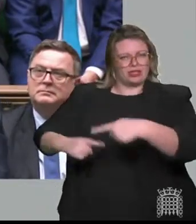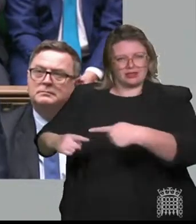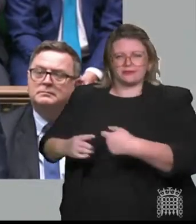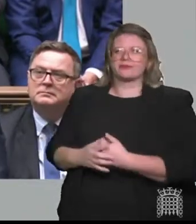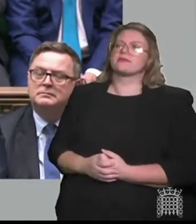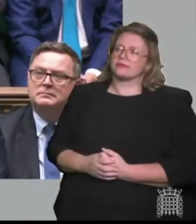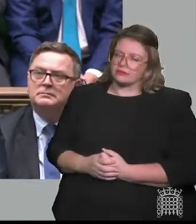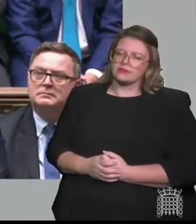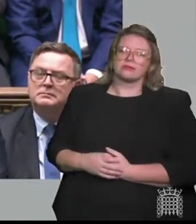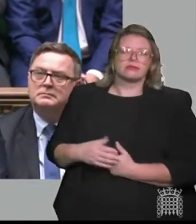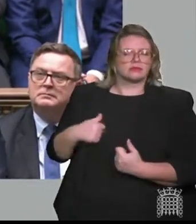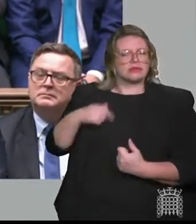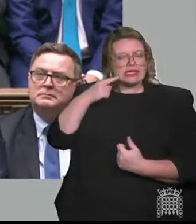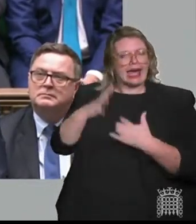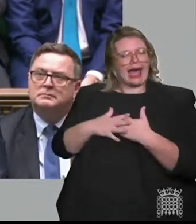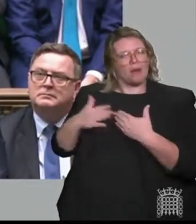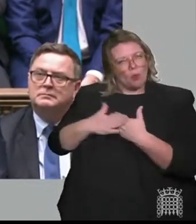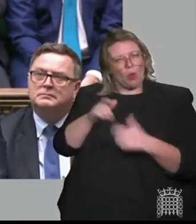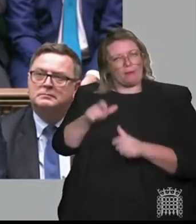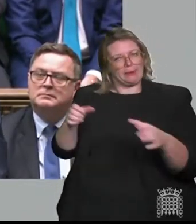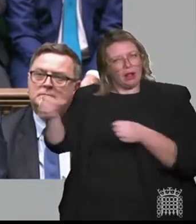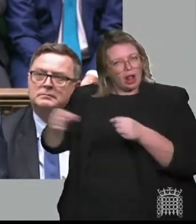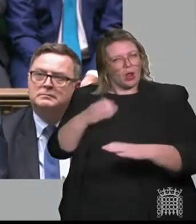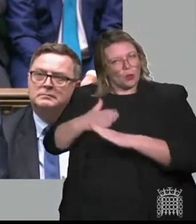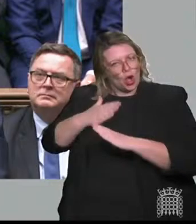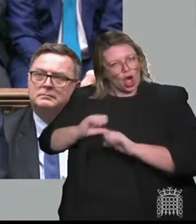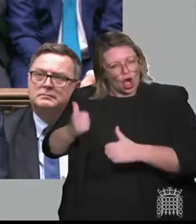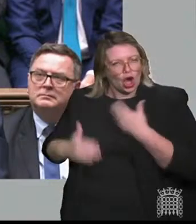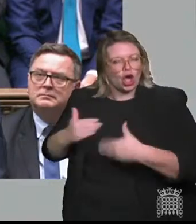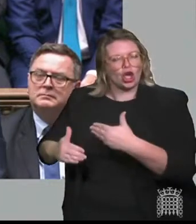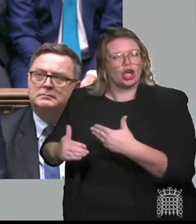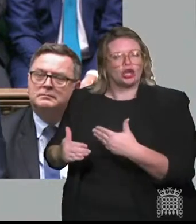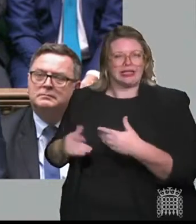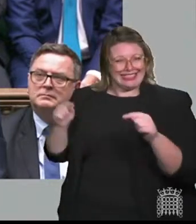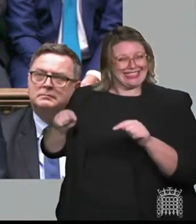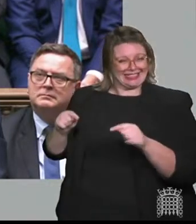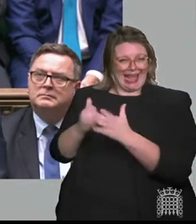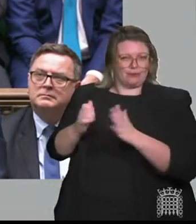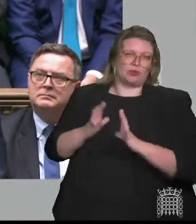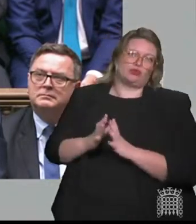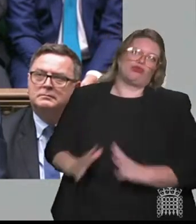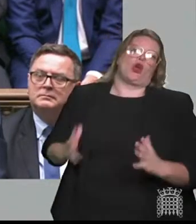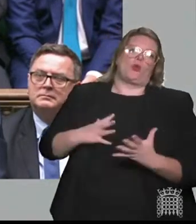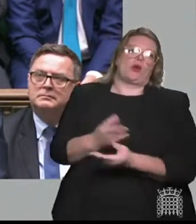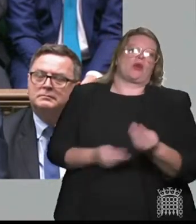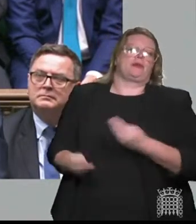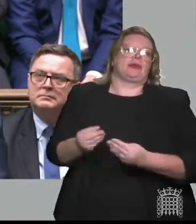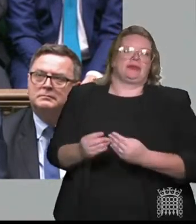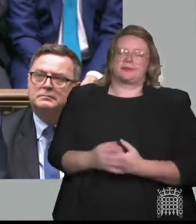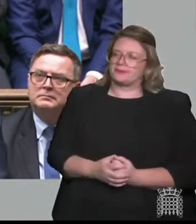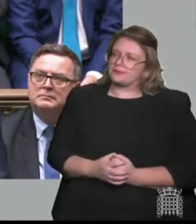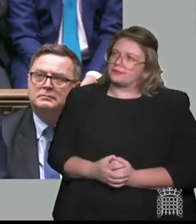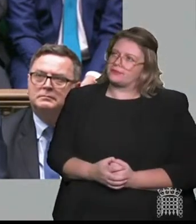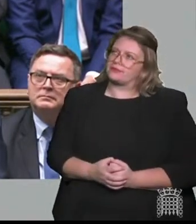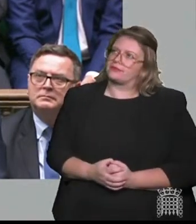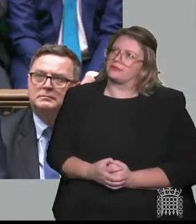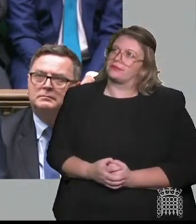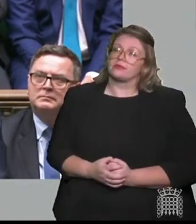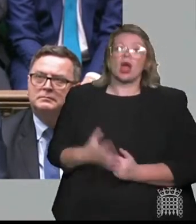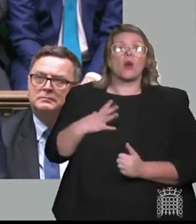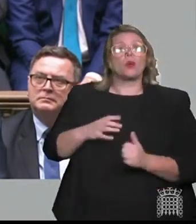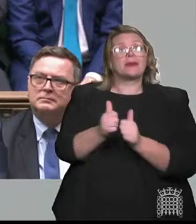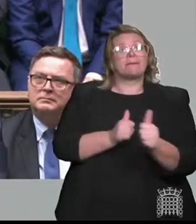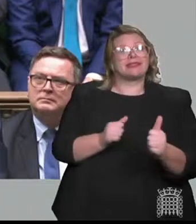The 110 measures I take today help close that gap by boosting business investment by